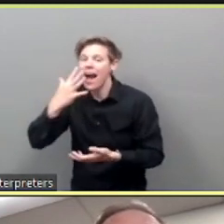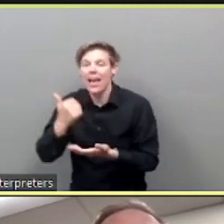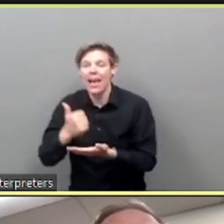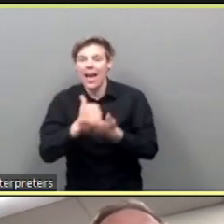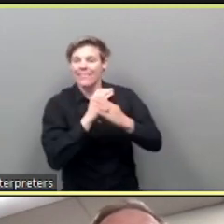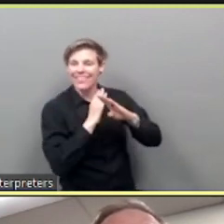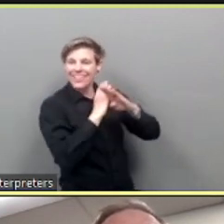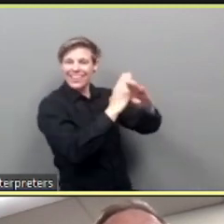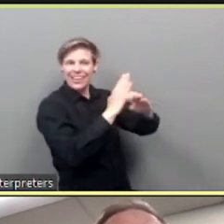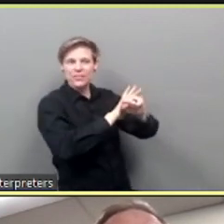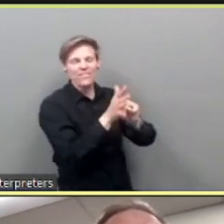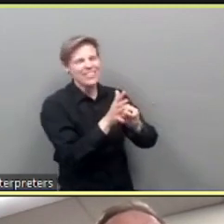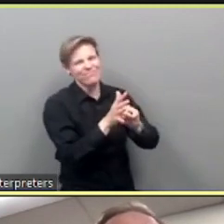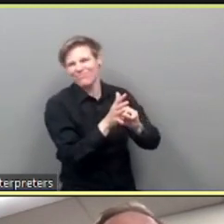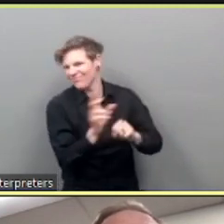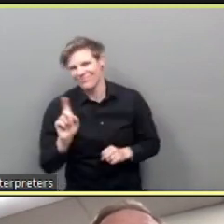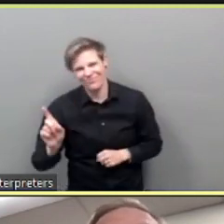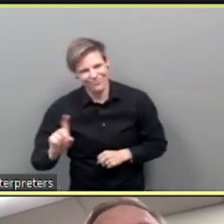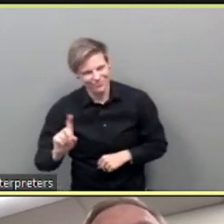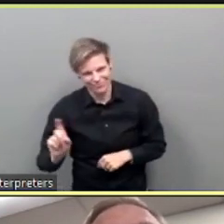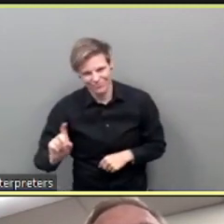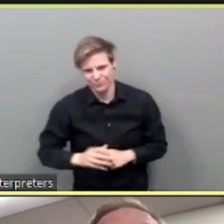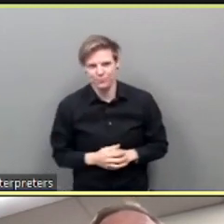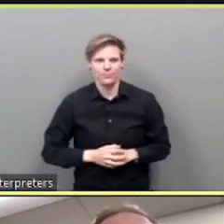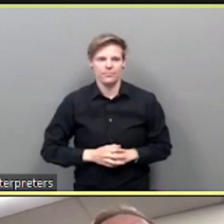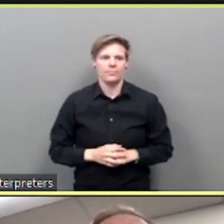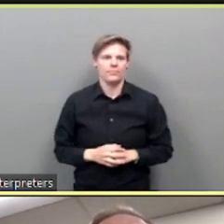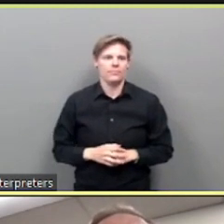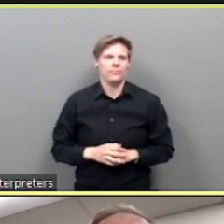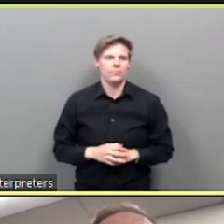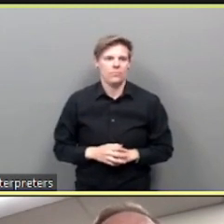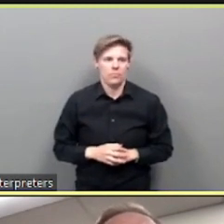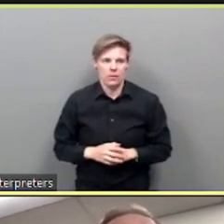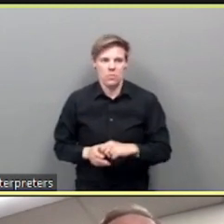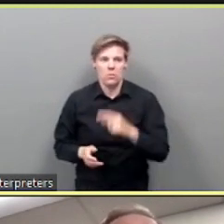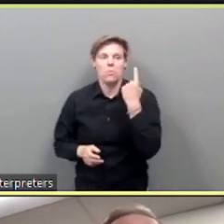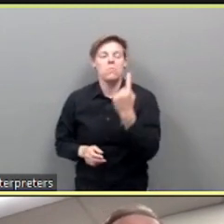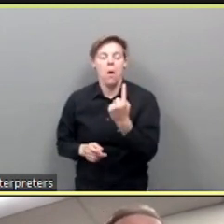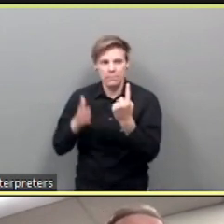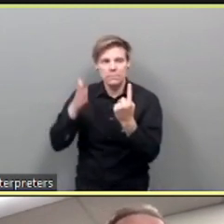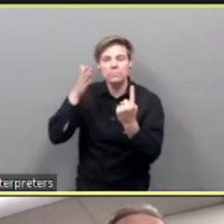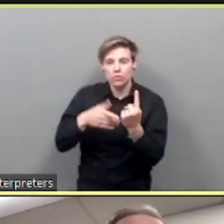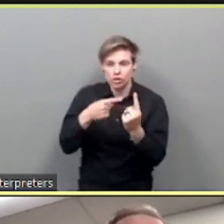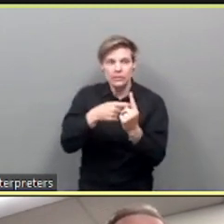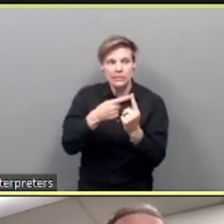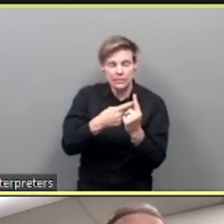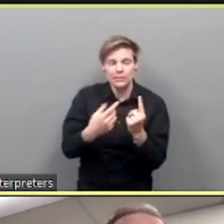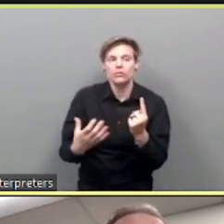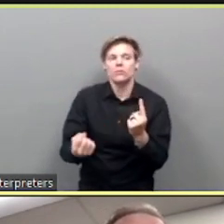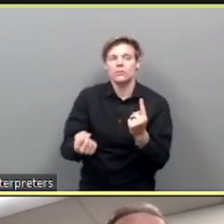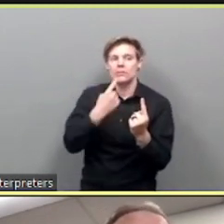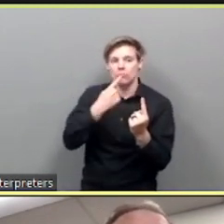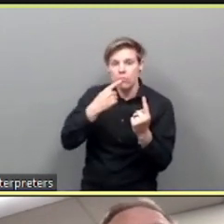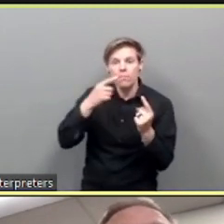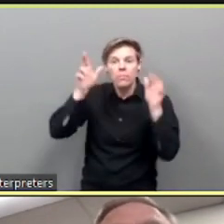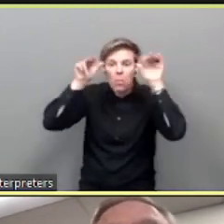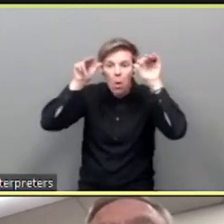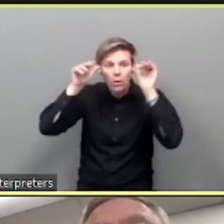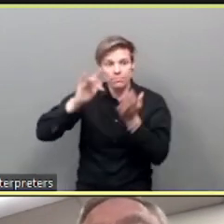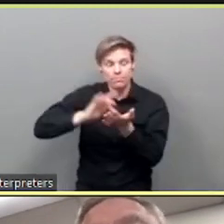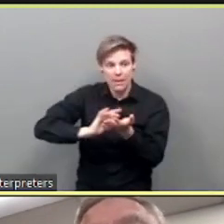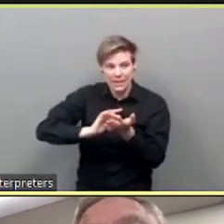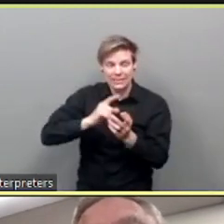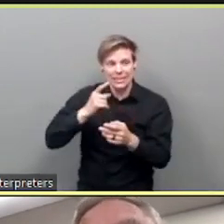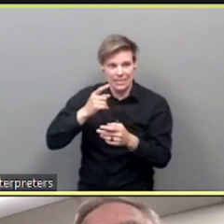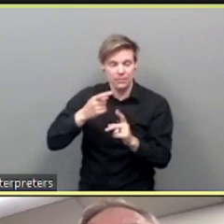to treat COVID-19. And actually one person earlier in the year took ivermectin as part of